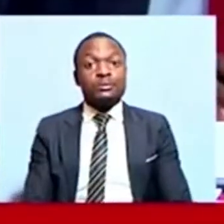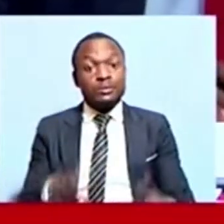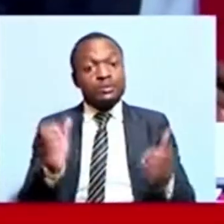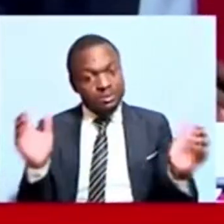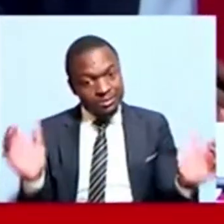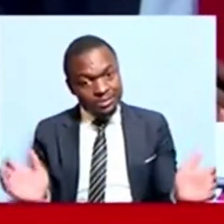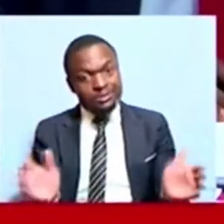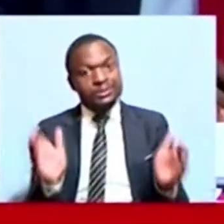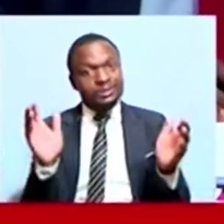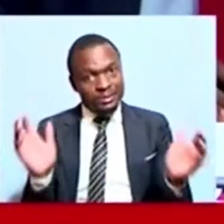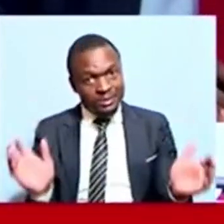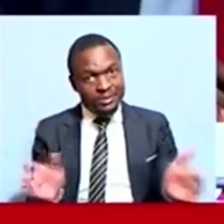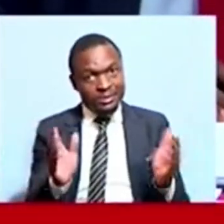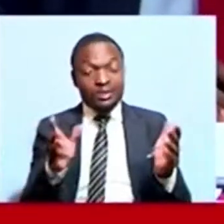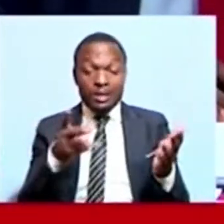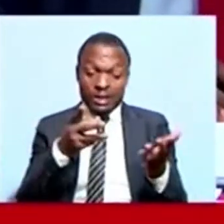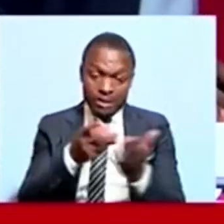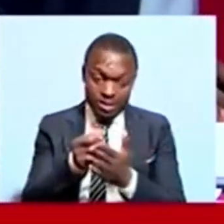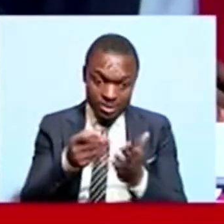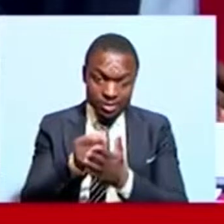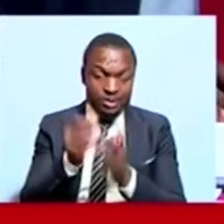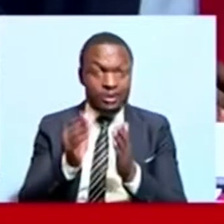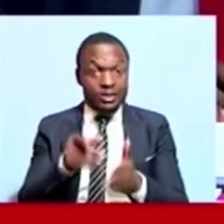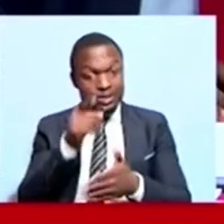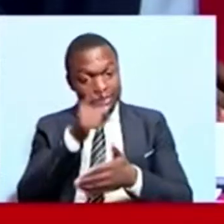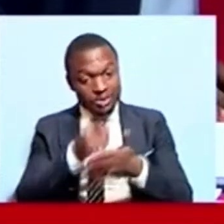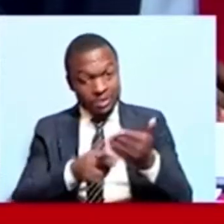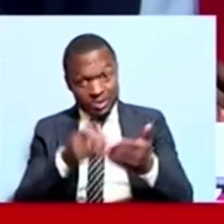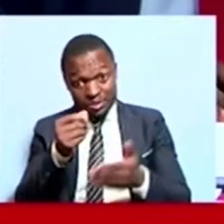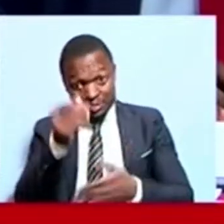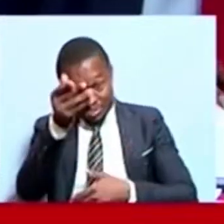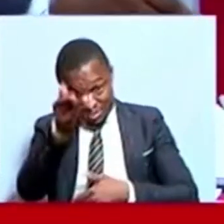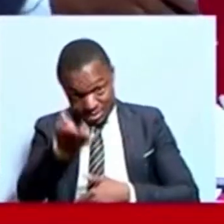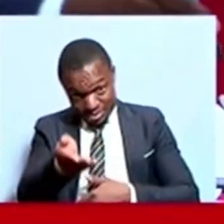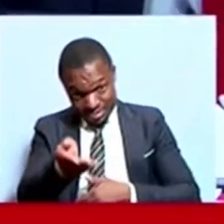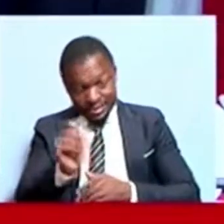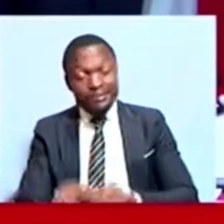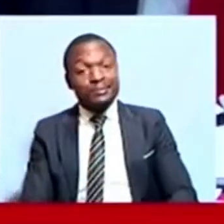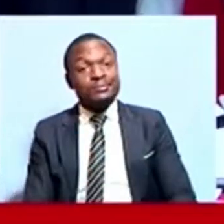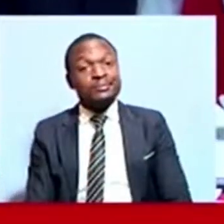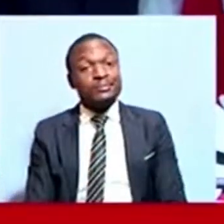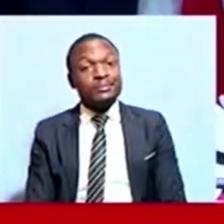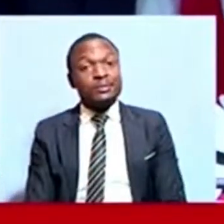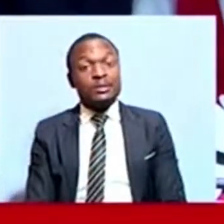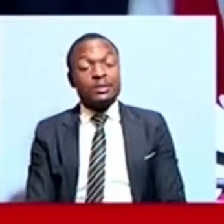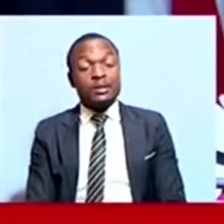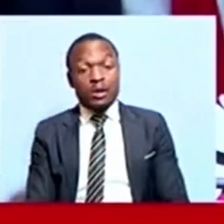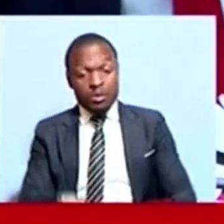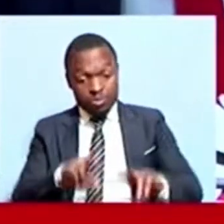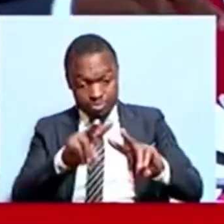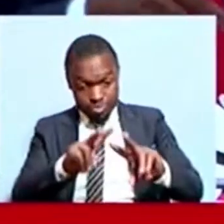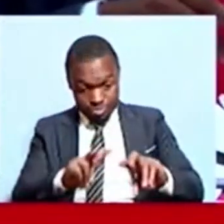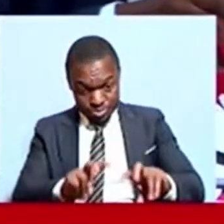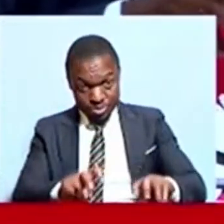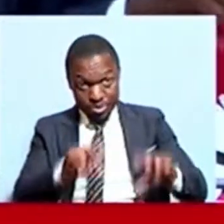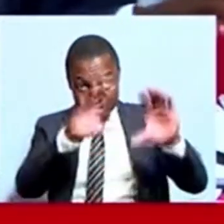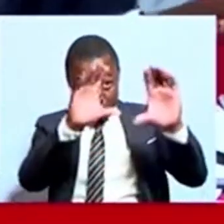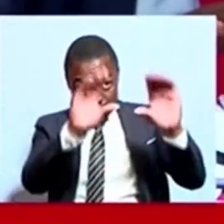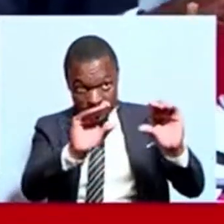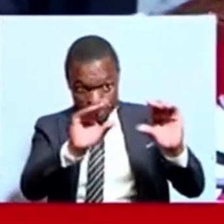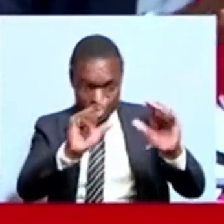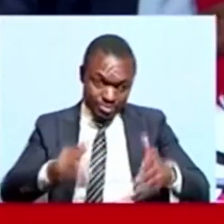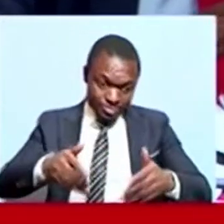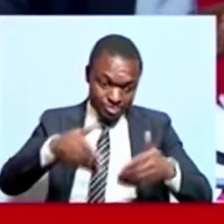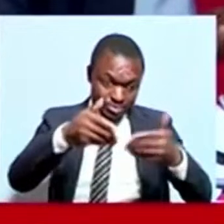encourage the treasurer that whatever money is there, please, when you check your account, take it to